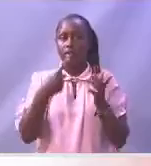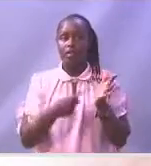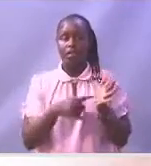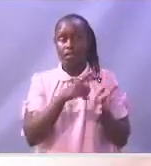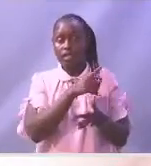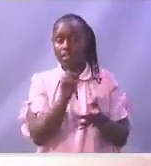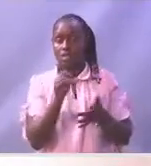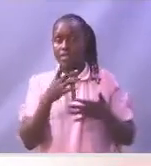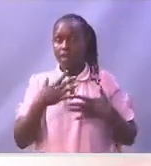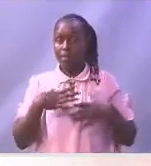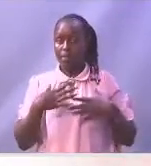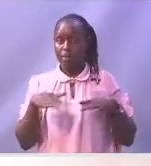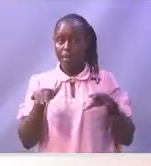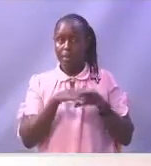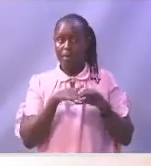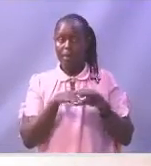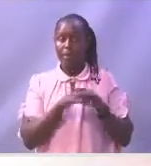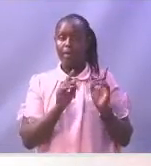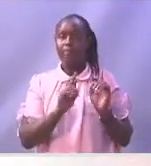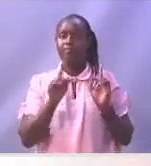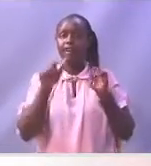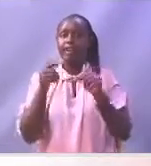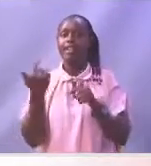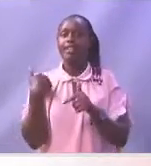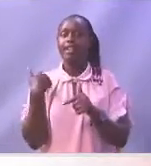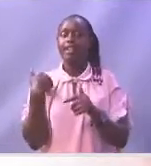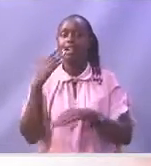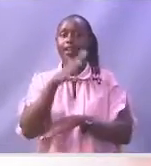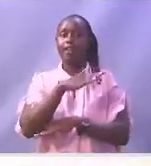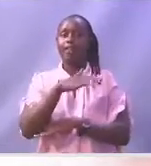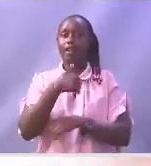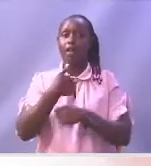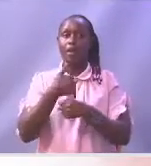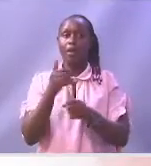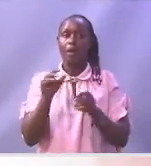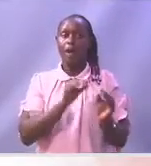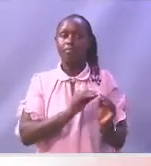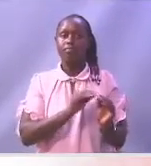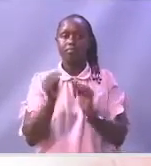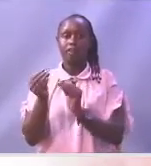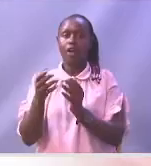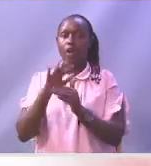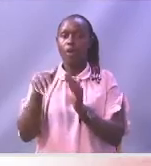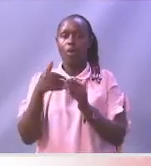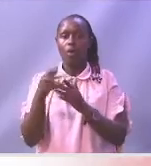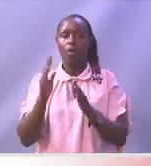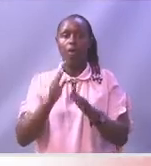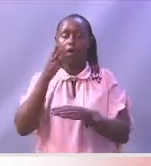of bandits attacked Kapturo yesterday evening, making away with over 200